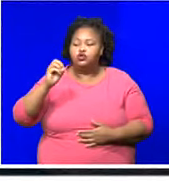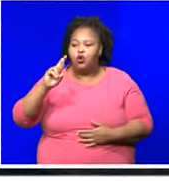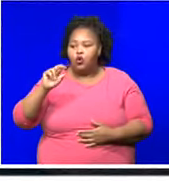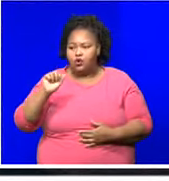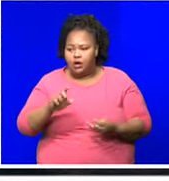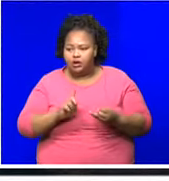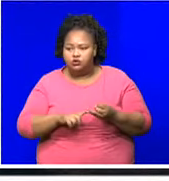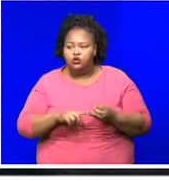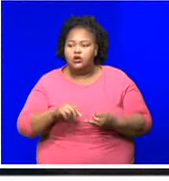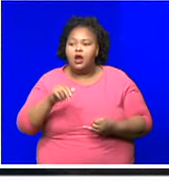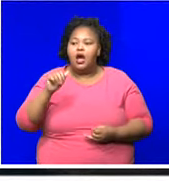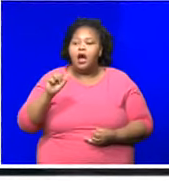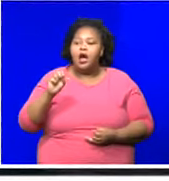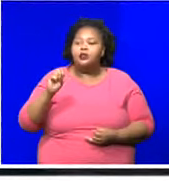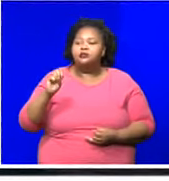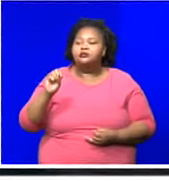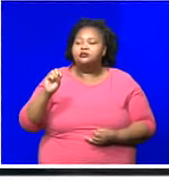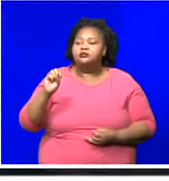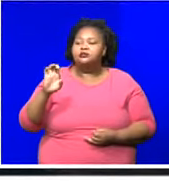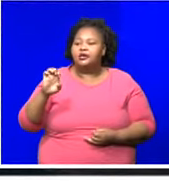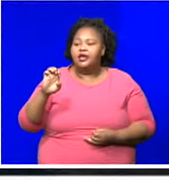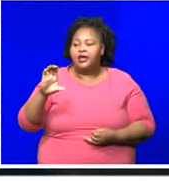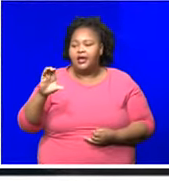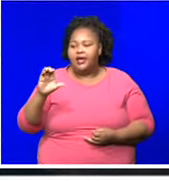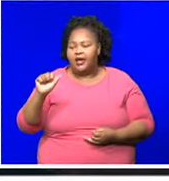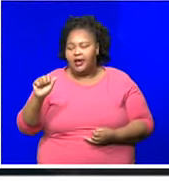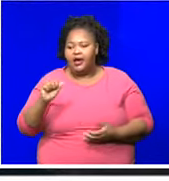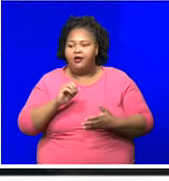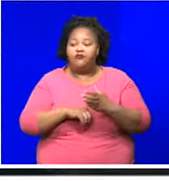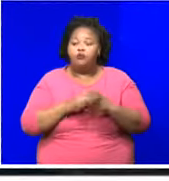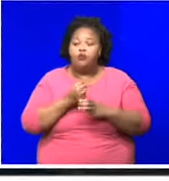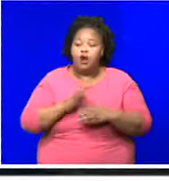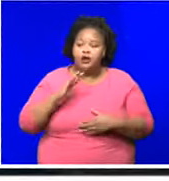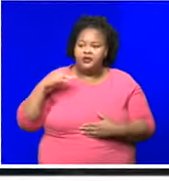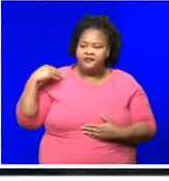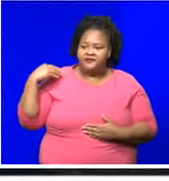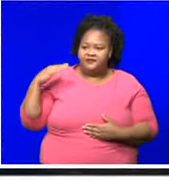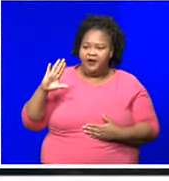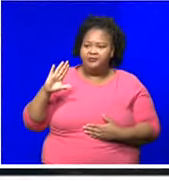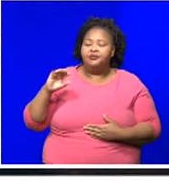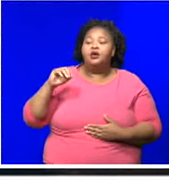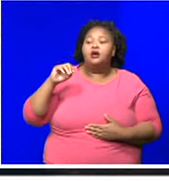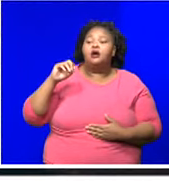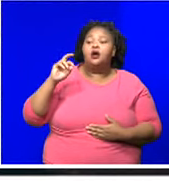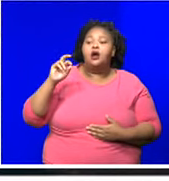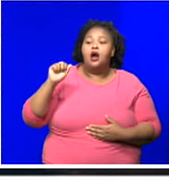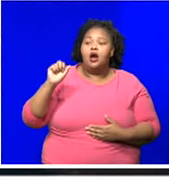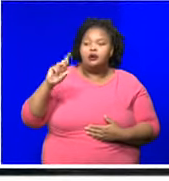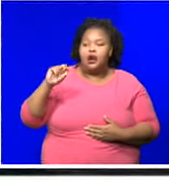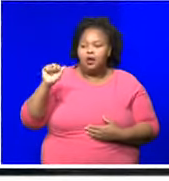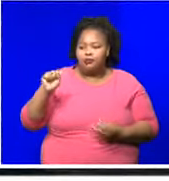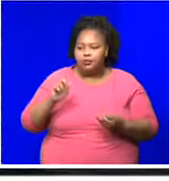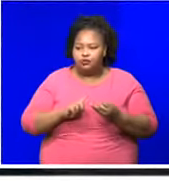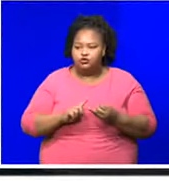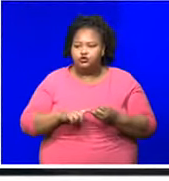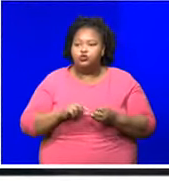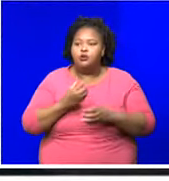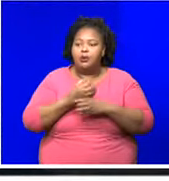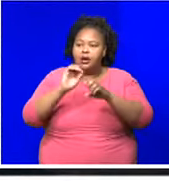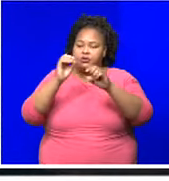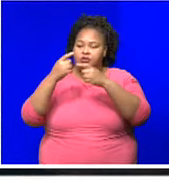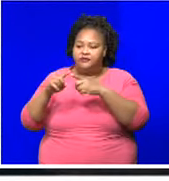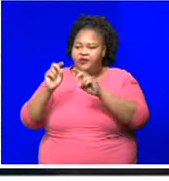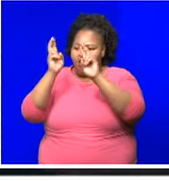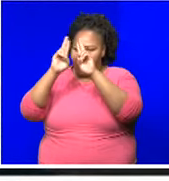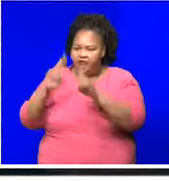ASECA. When making the announcement, Synod President Lindiwe Dlamini said the success of the 10th ASECA retreat will have a lasting